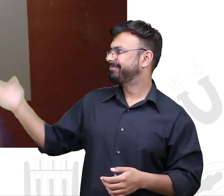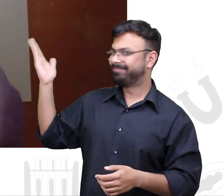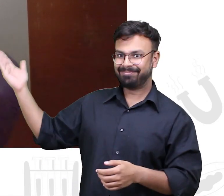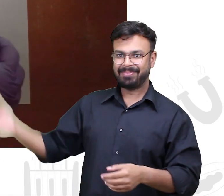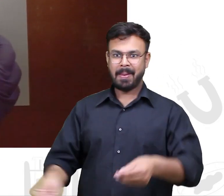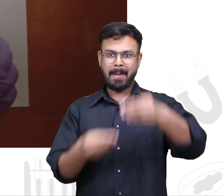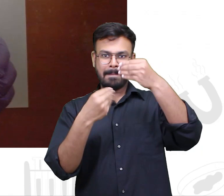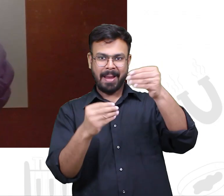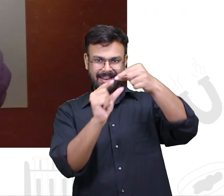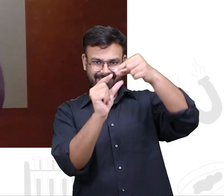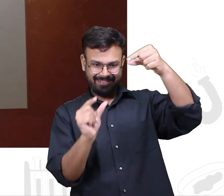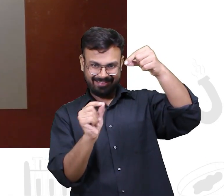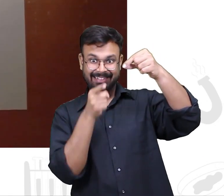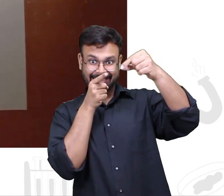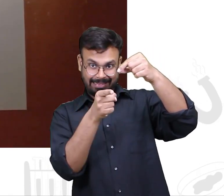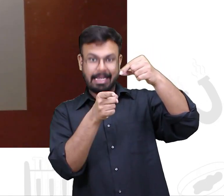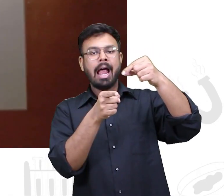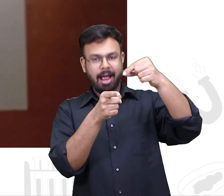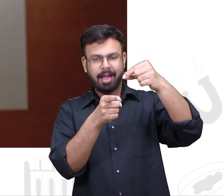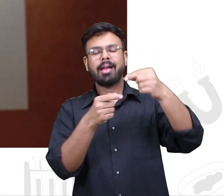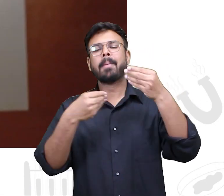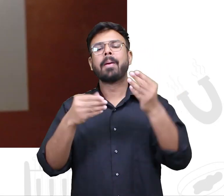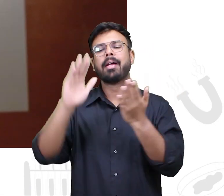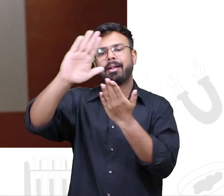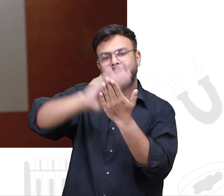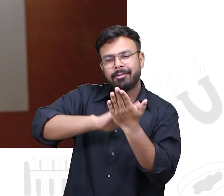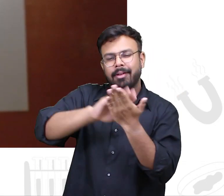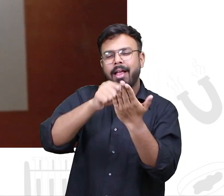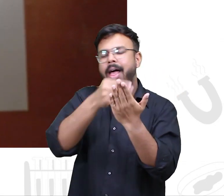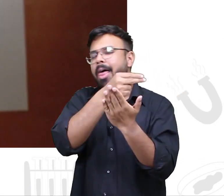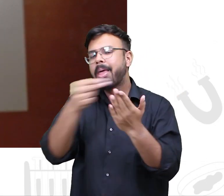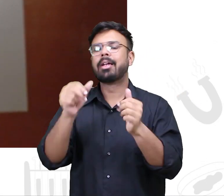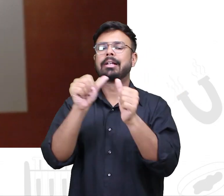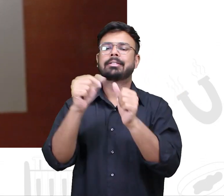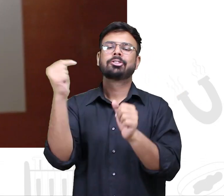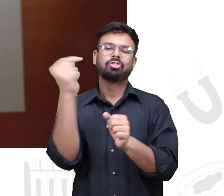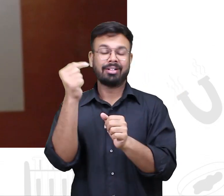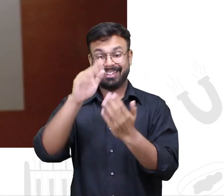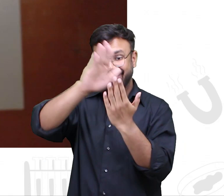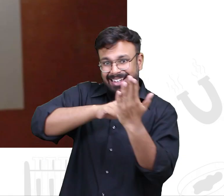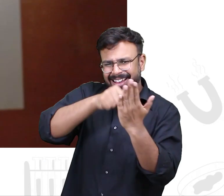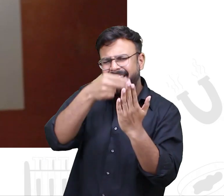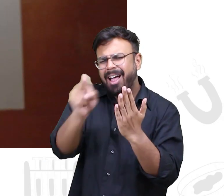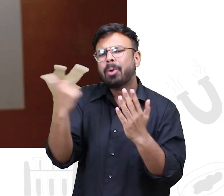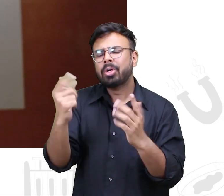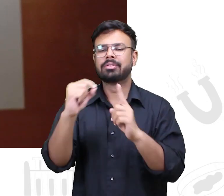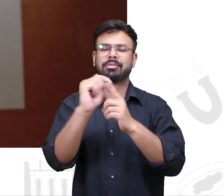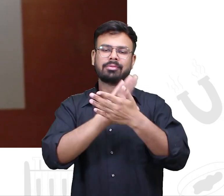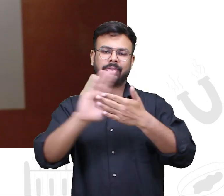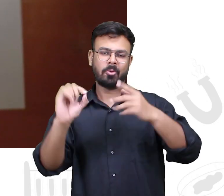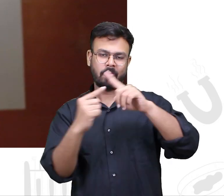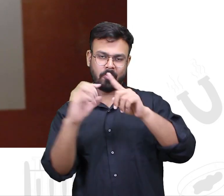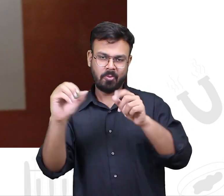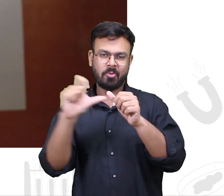this experiment will include the paper electrode, which is the kind of anode, and this is actually a material which